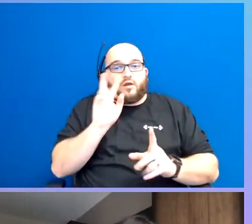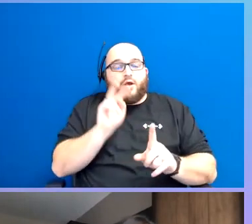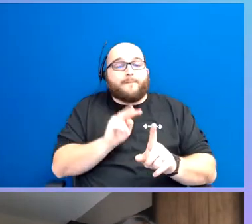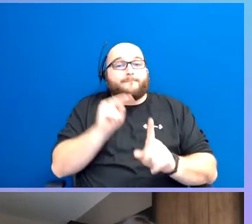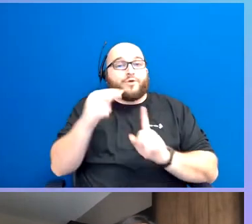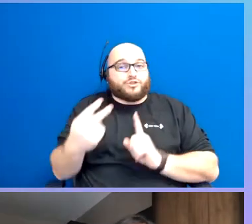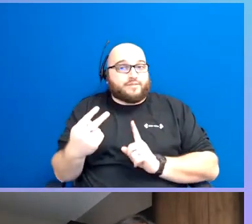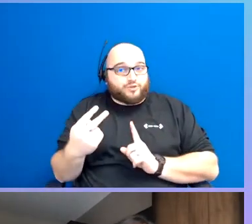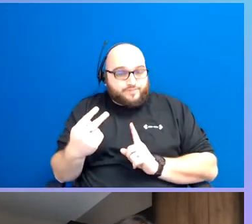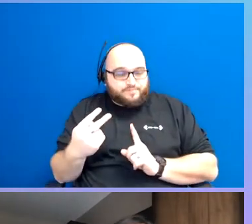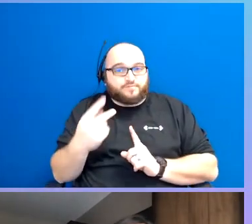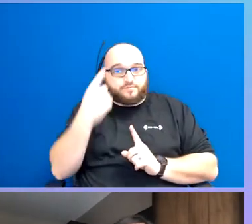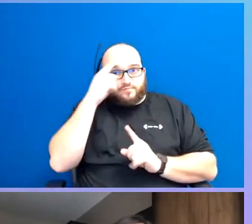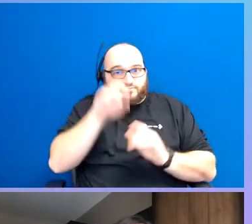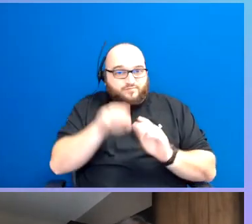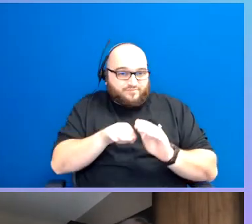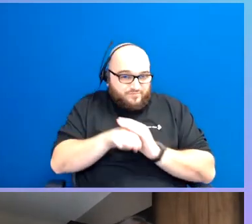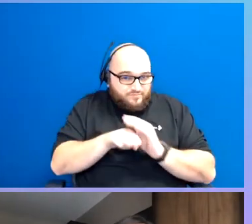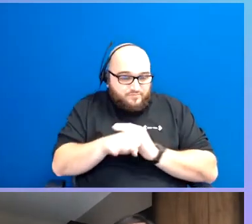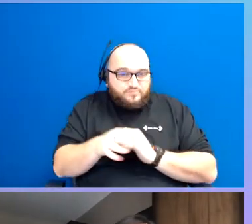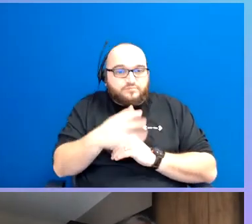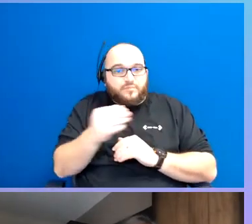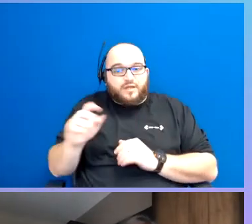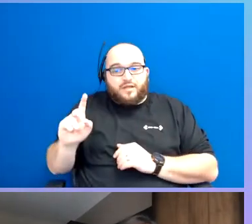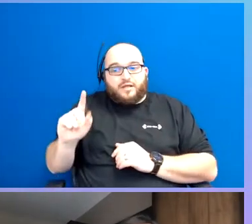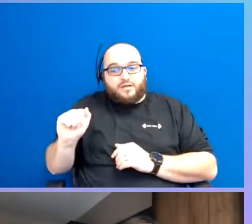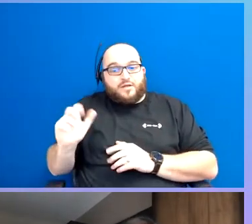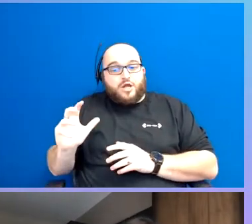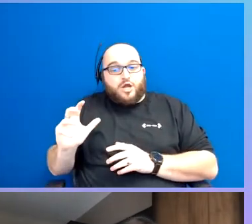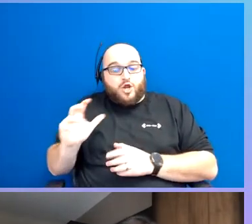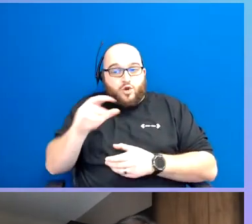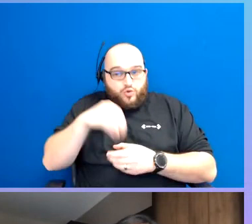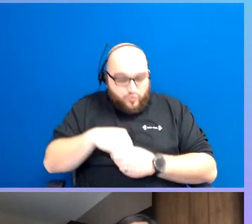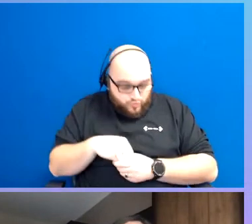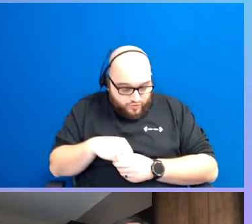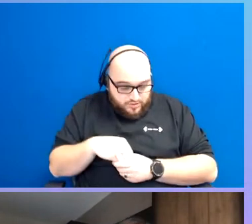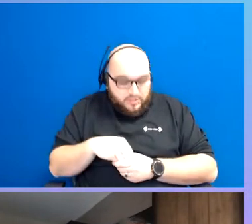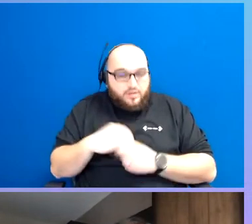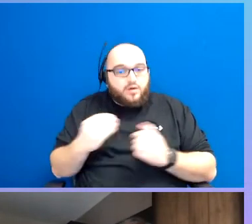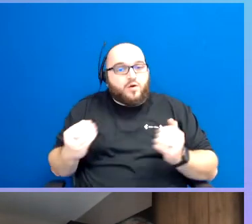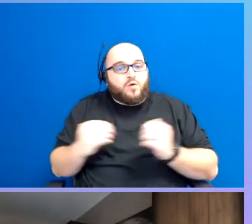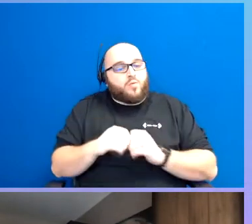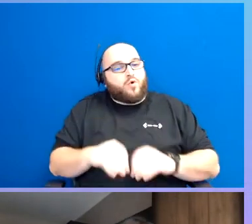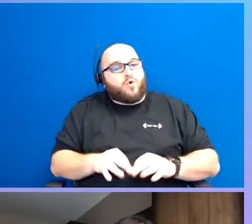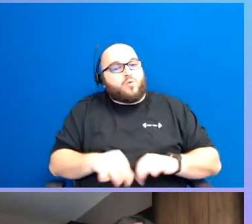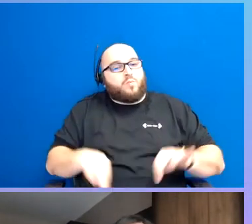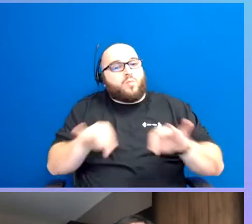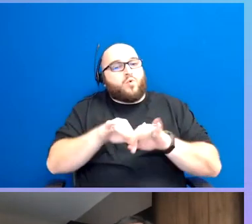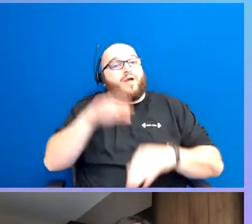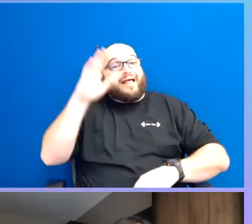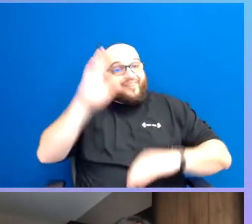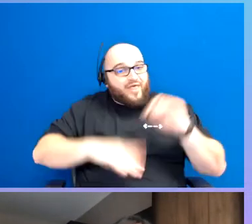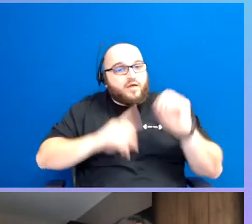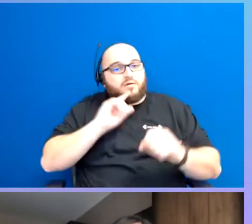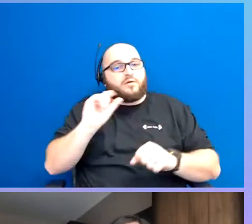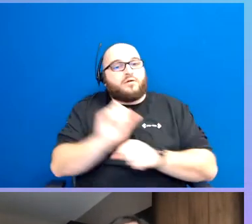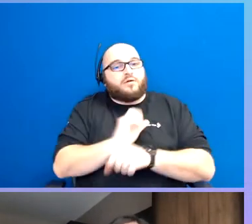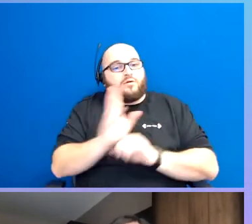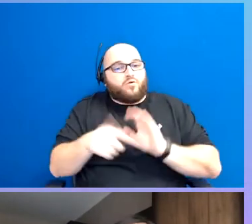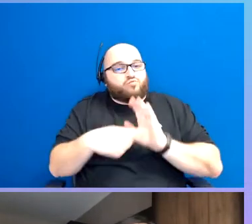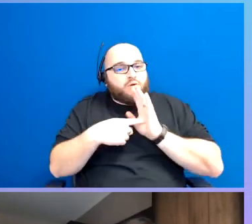perception of accessibility and disability inclusion is more important than actual representation in some